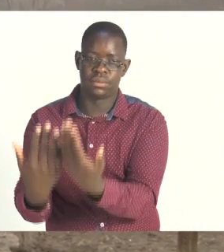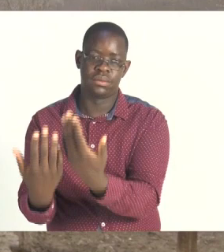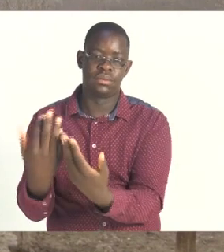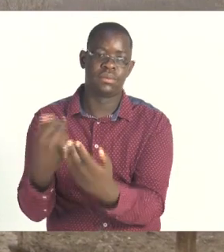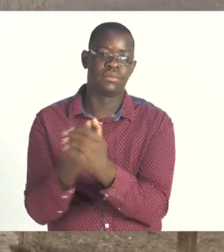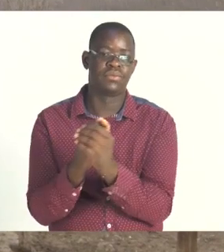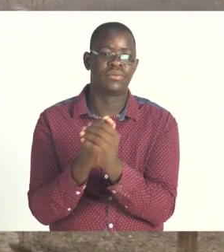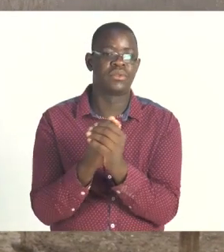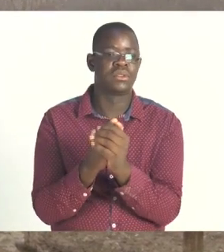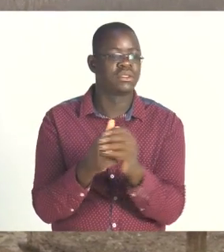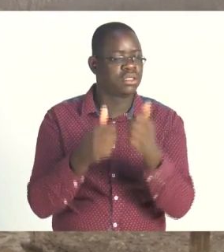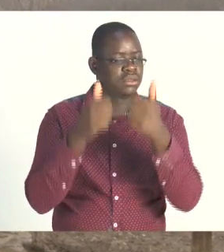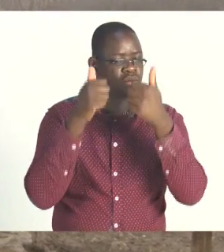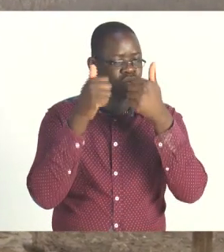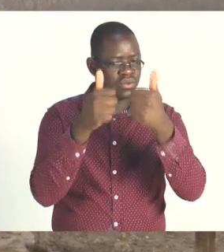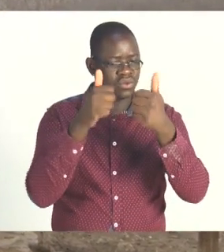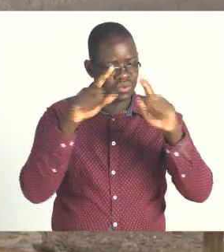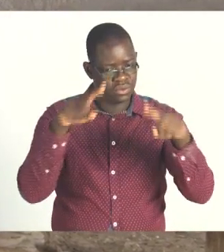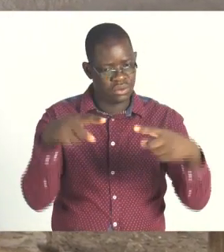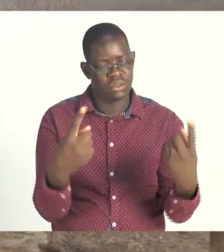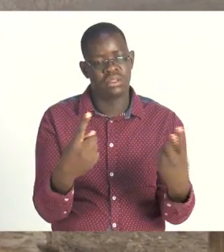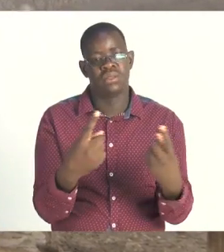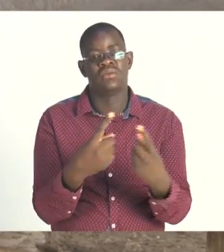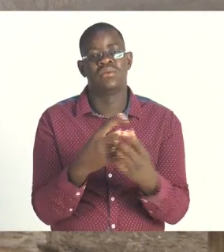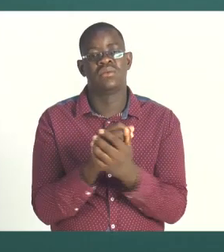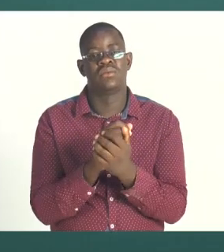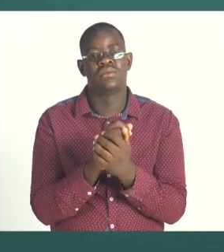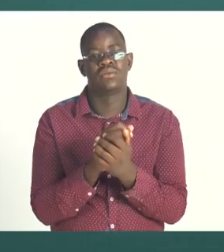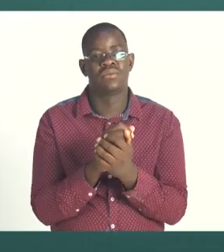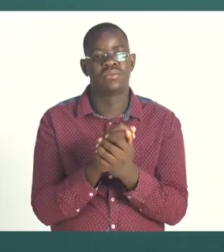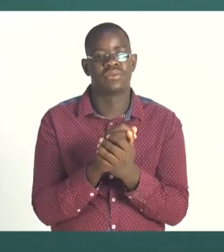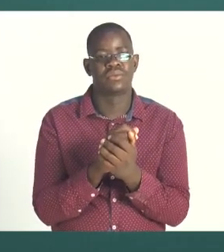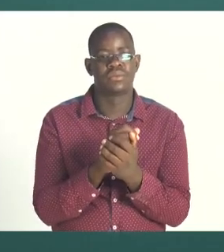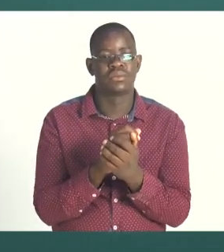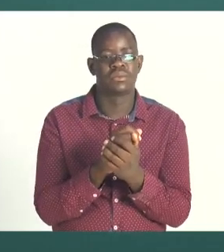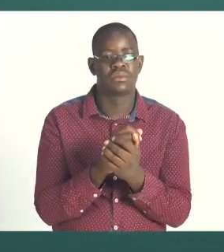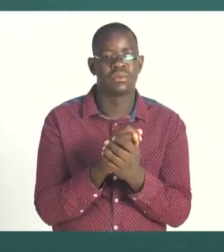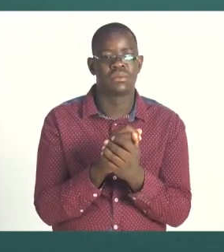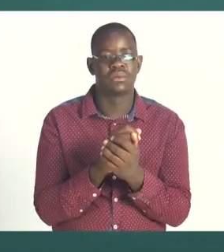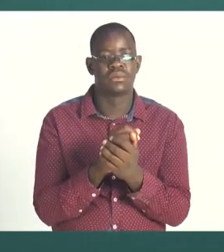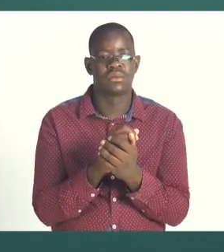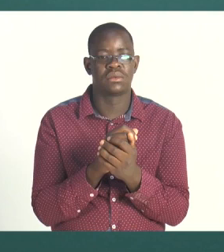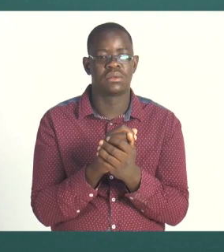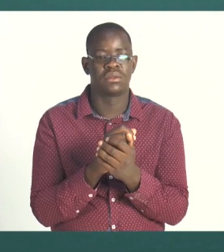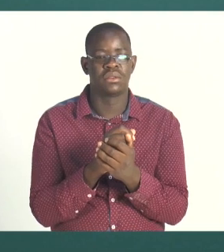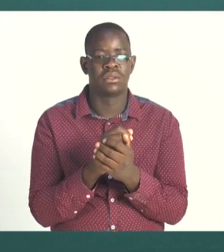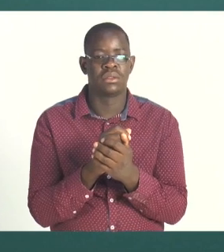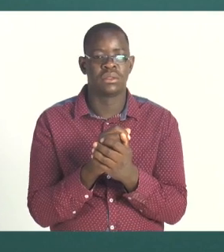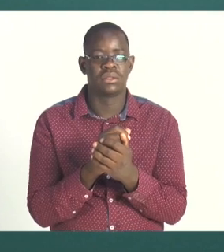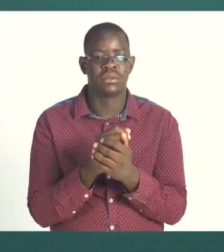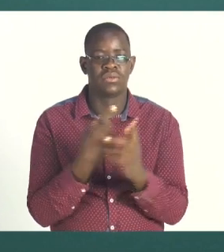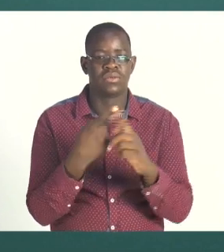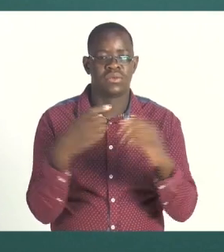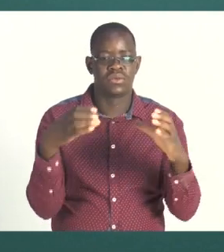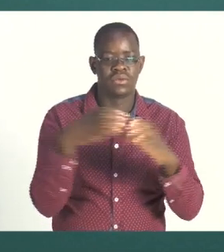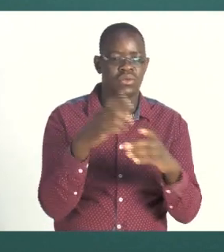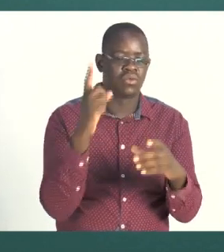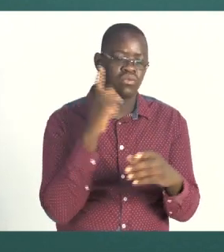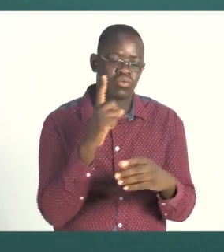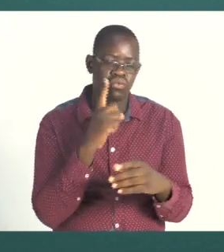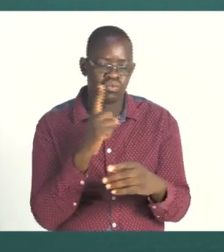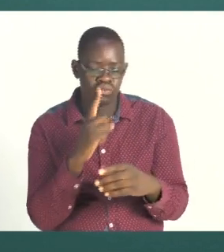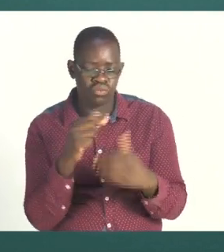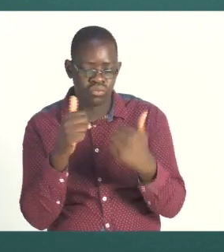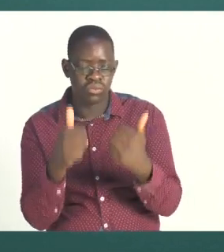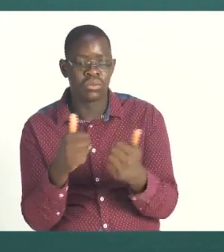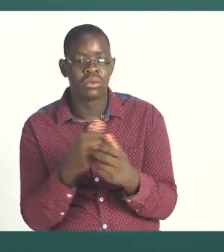That's a major advantage of rotational grazing. Actually, the main reason for rotating animals in camps is to control their